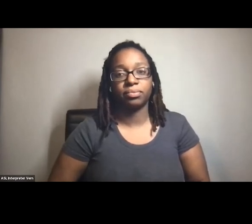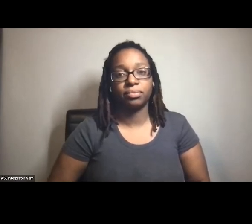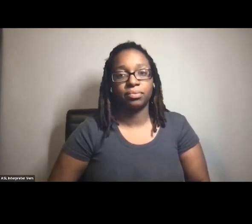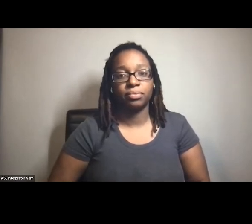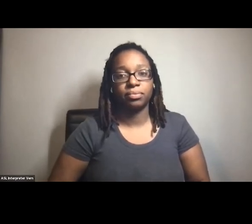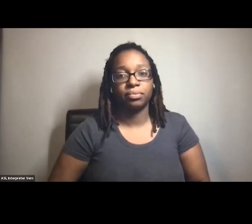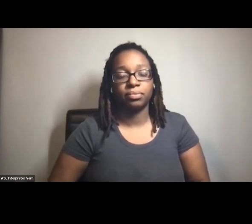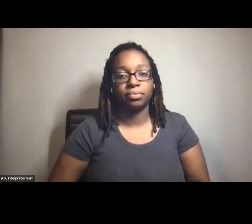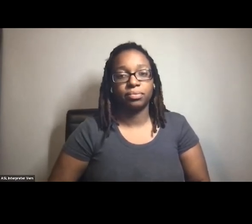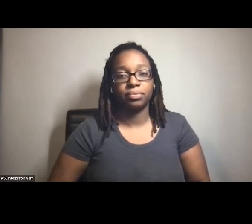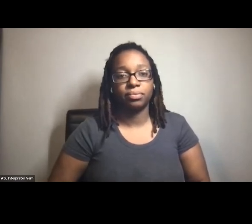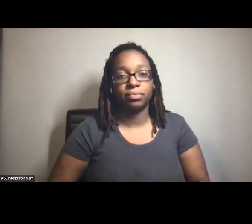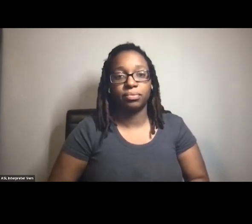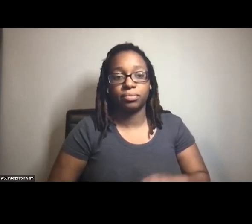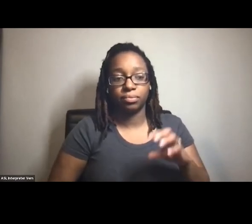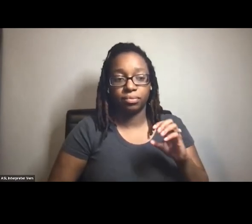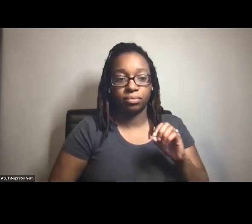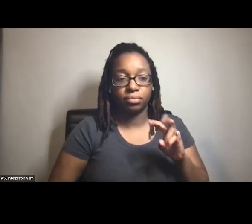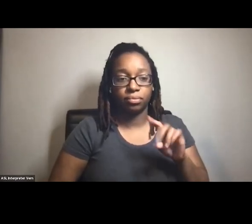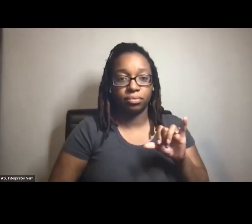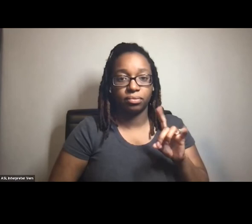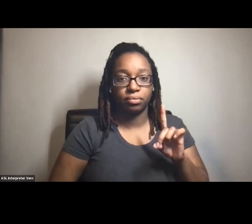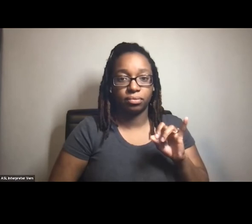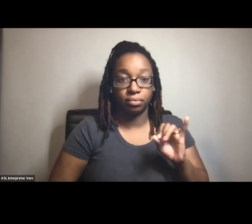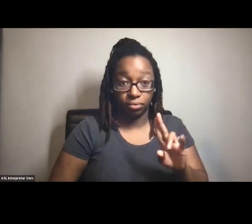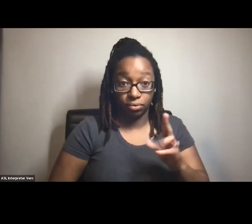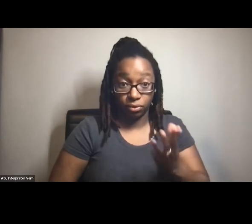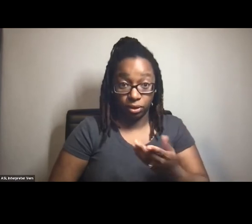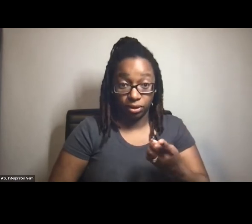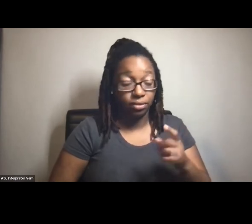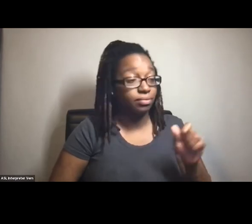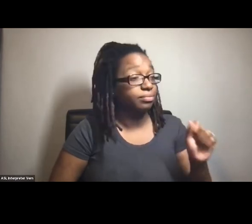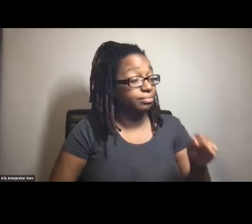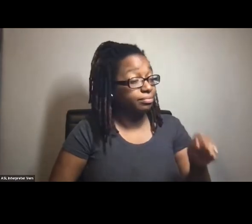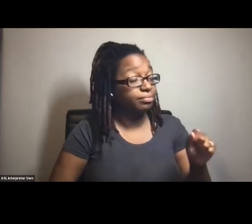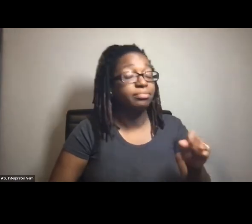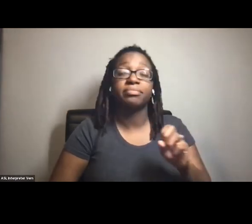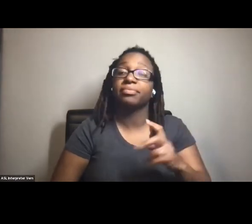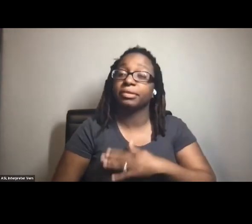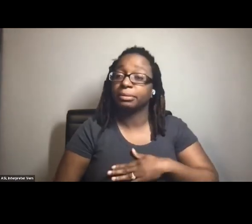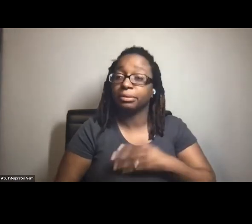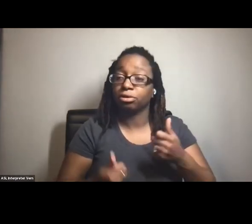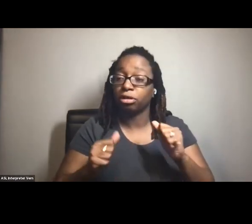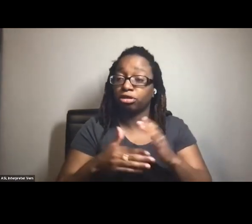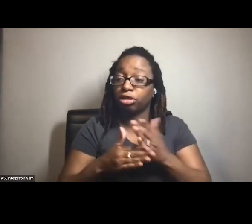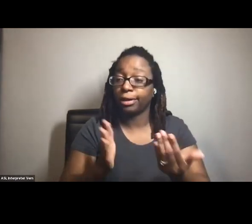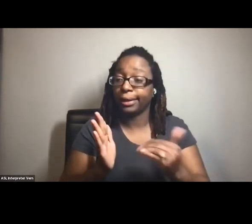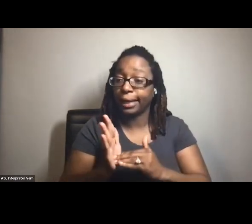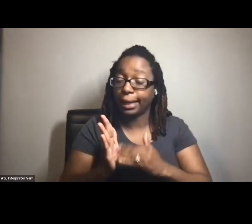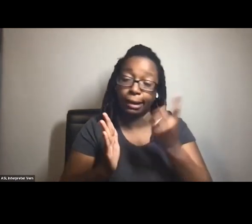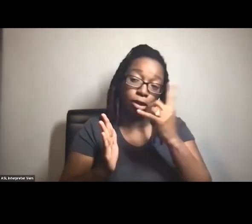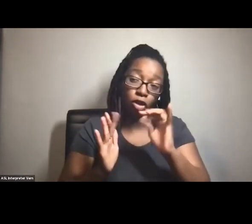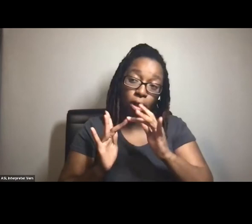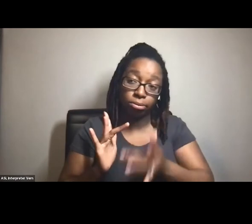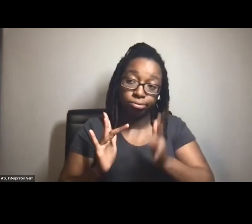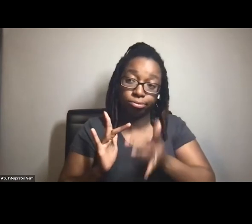Ovidiu. Yes. Can you hear us? Okay, please try to share again. It seems like you had some connection problems.